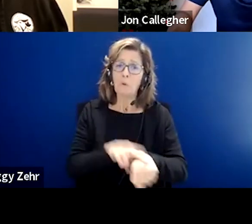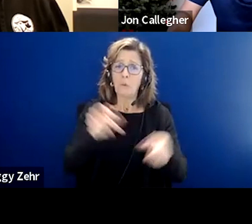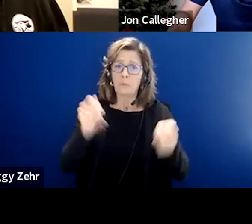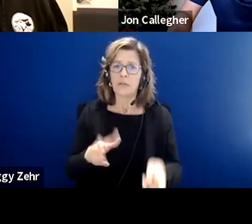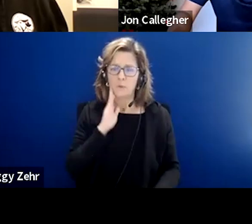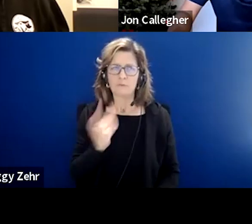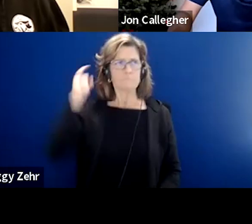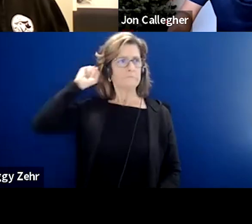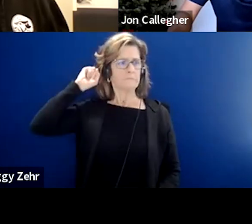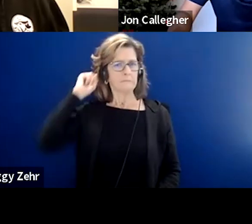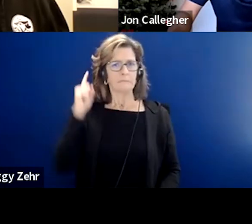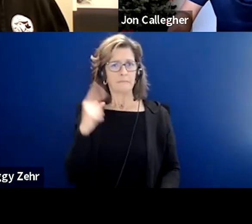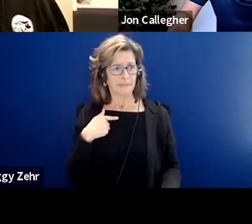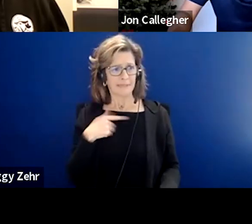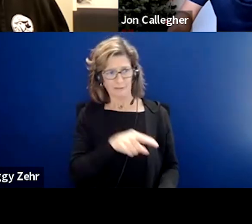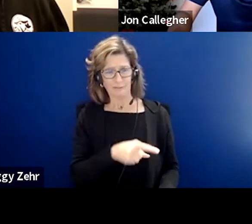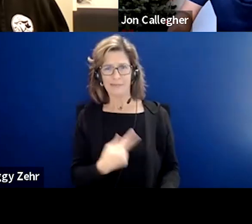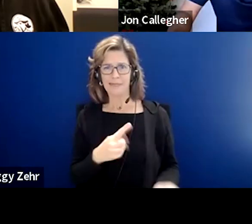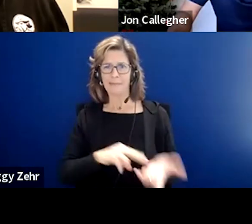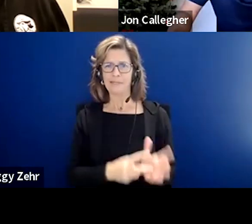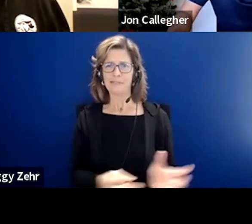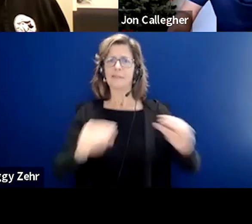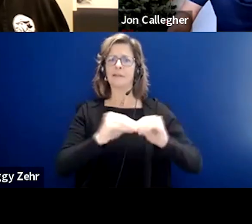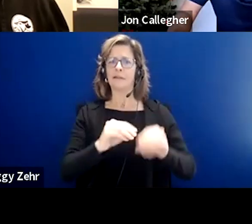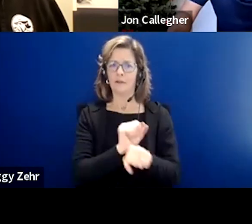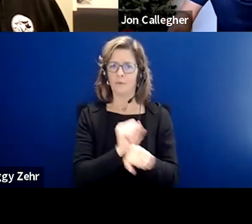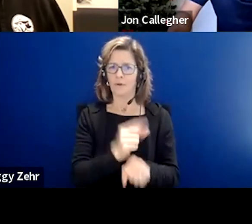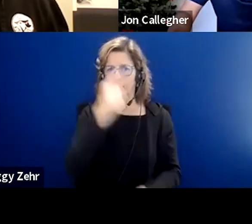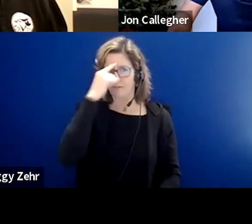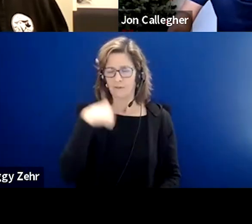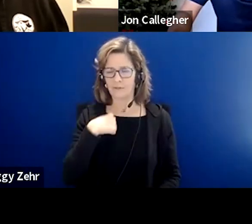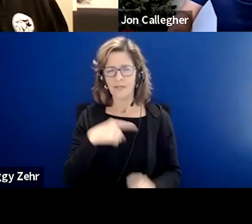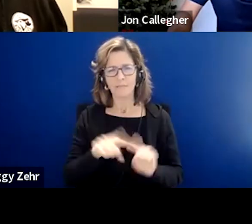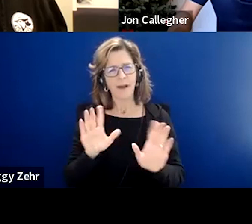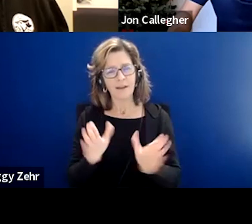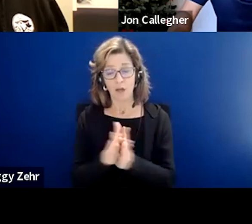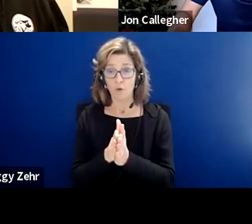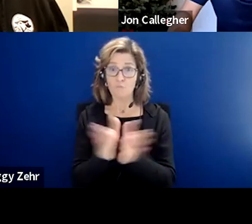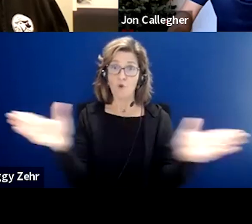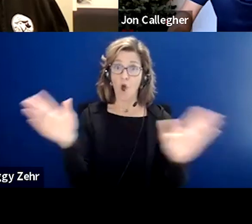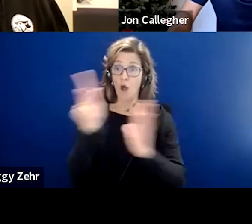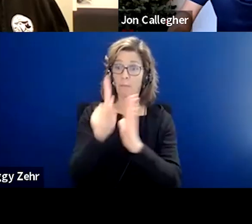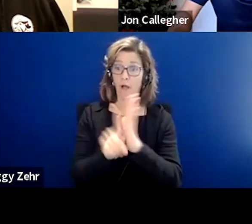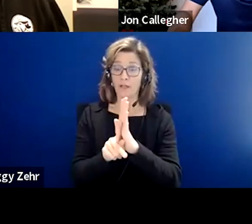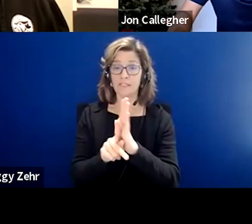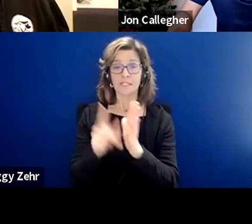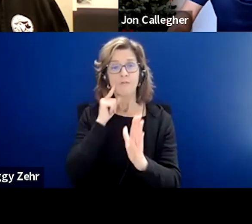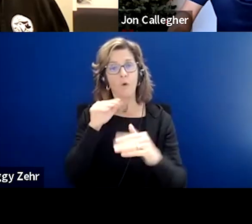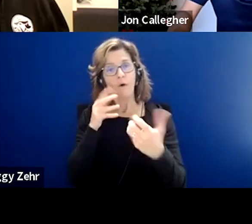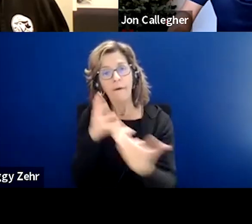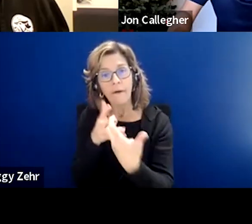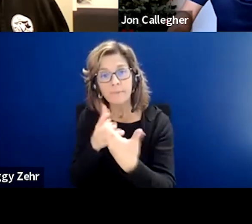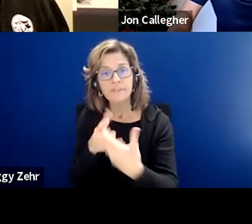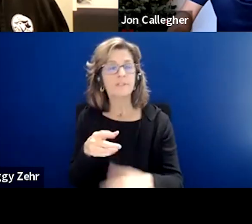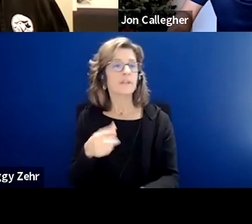kind of reveals the fact that we have these broad-based policies for accommodation and accessibility, which